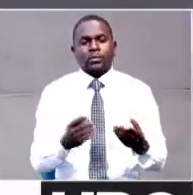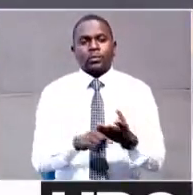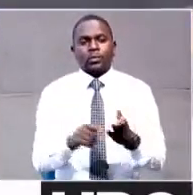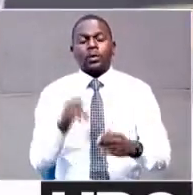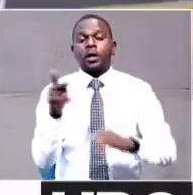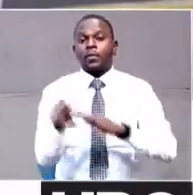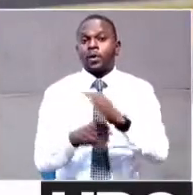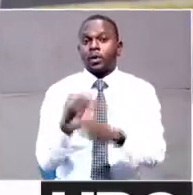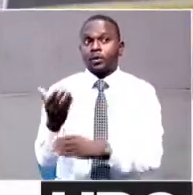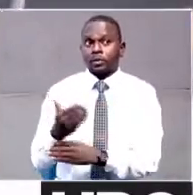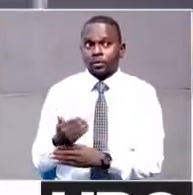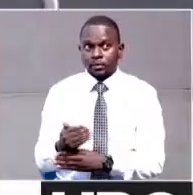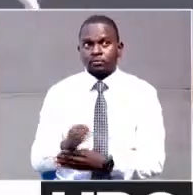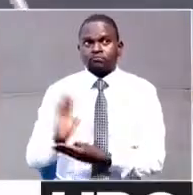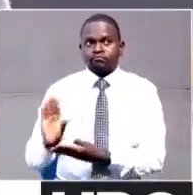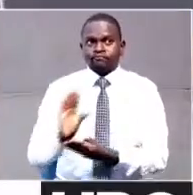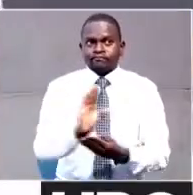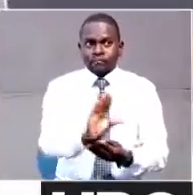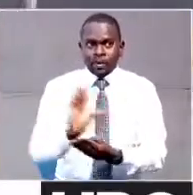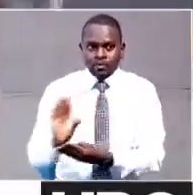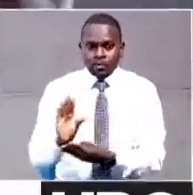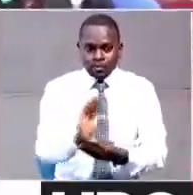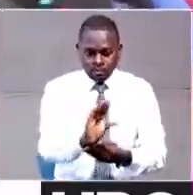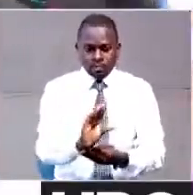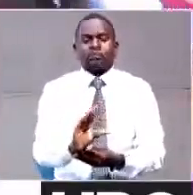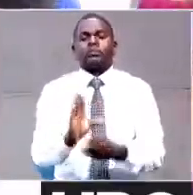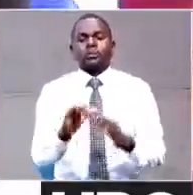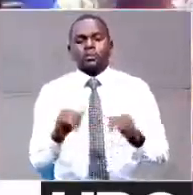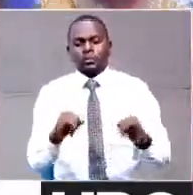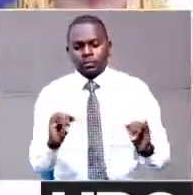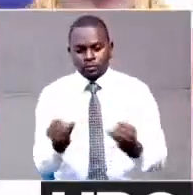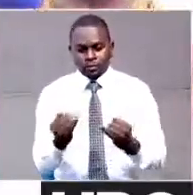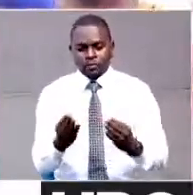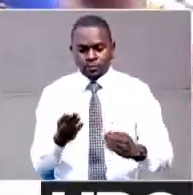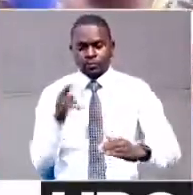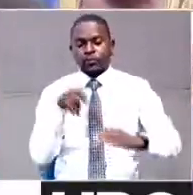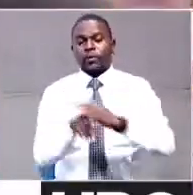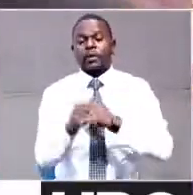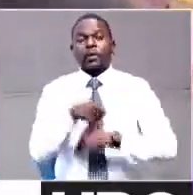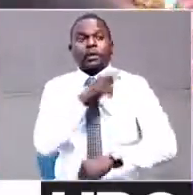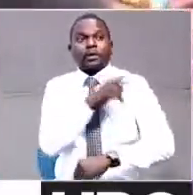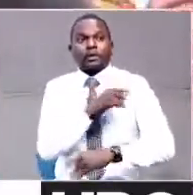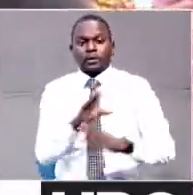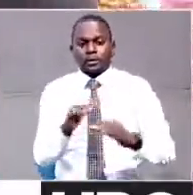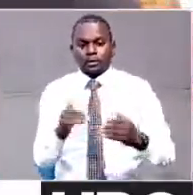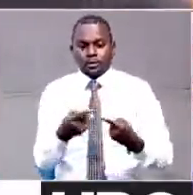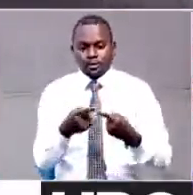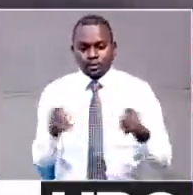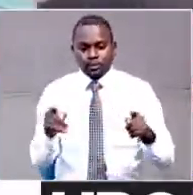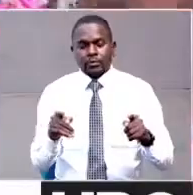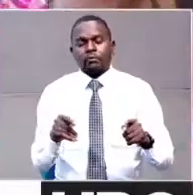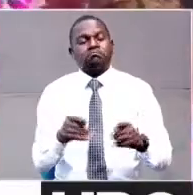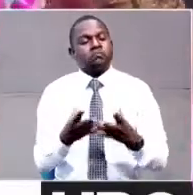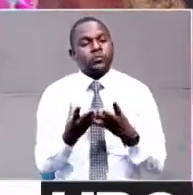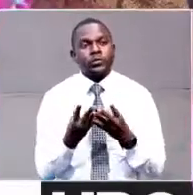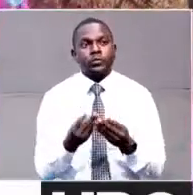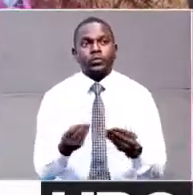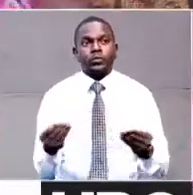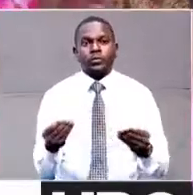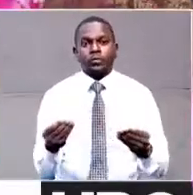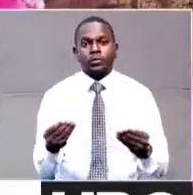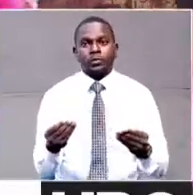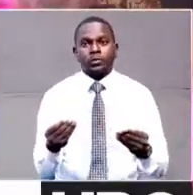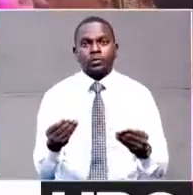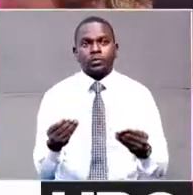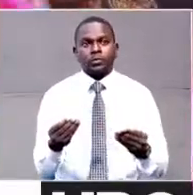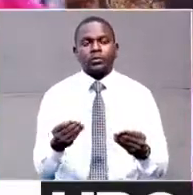Prime Minister's cash bonanza at the hospital attempted to make their way into the hospital, but all in vain. Many who